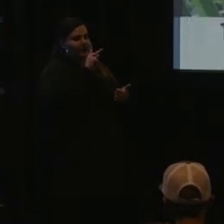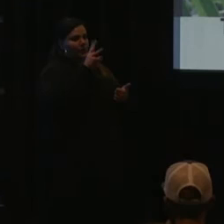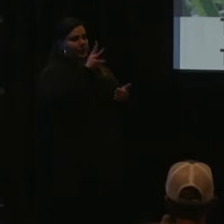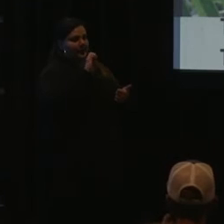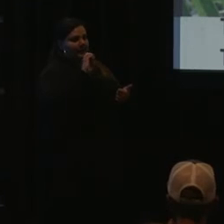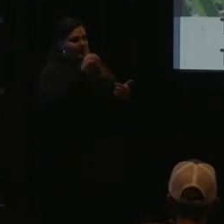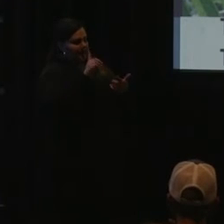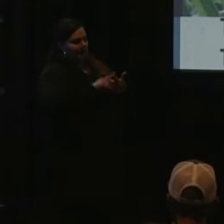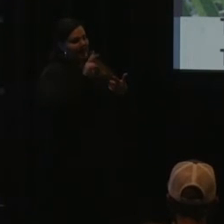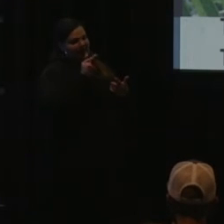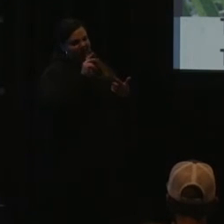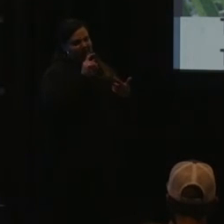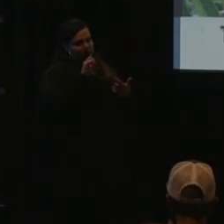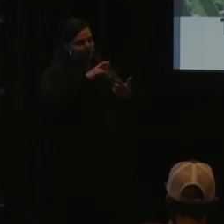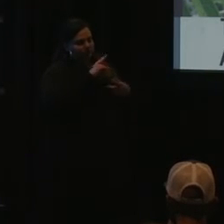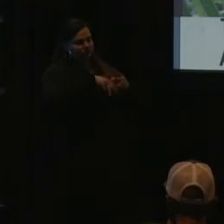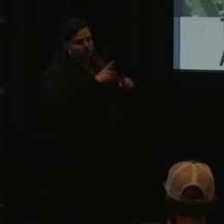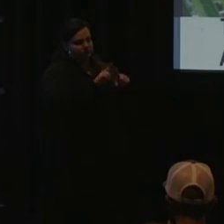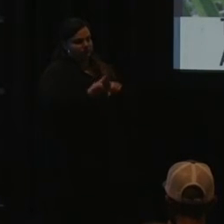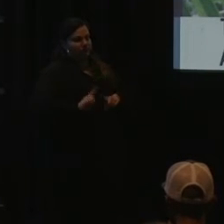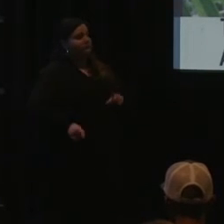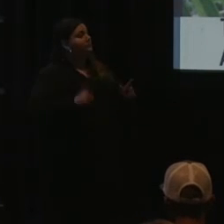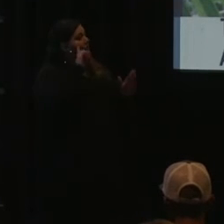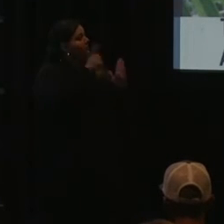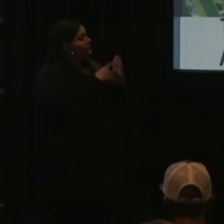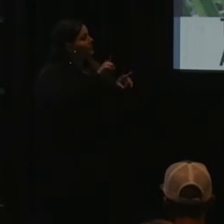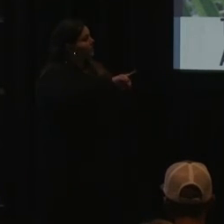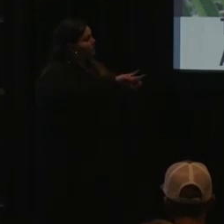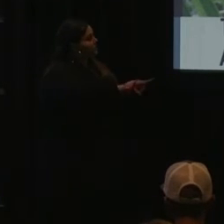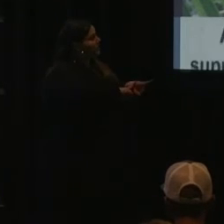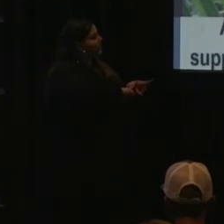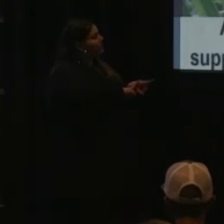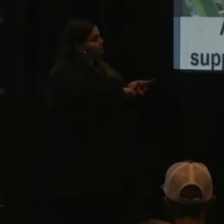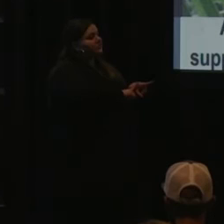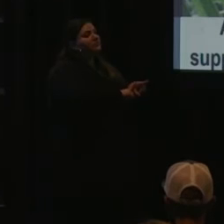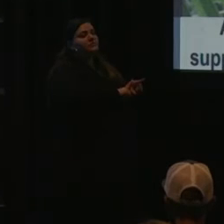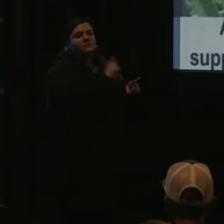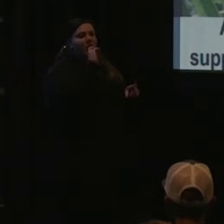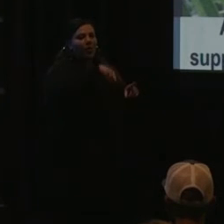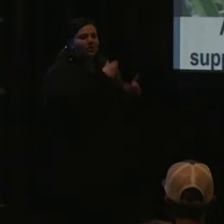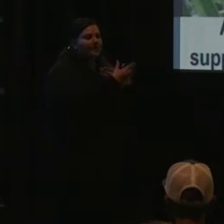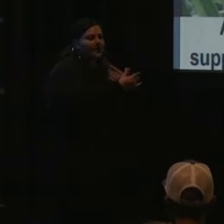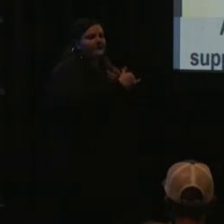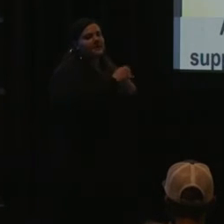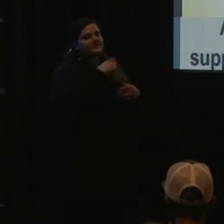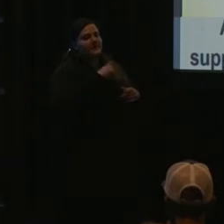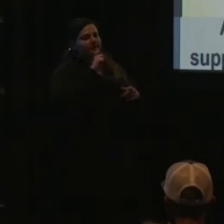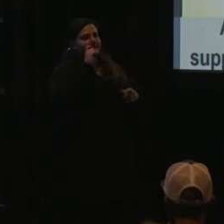shown. And what you'll notice is that these plants also support many other pollinating species.